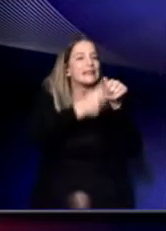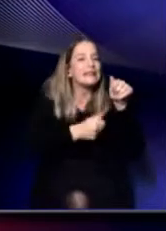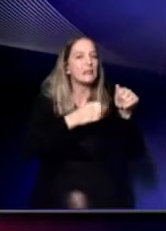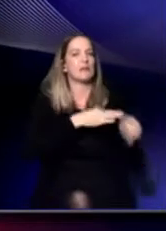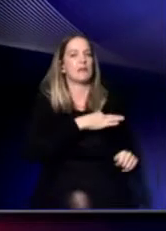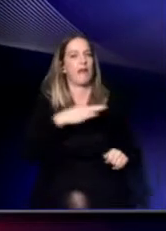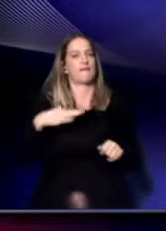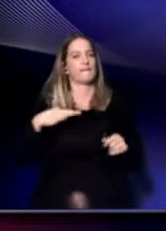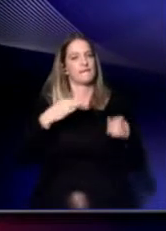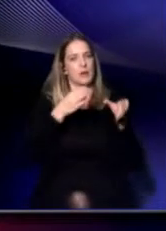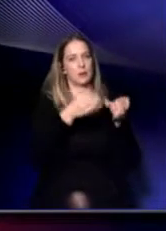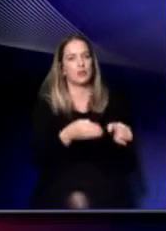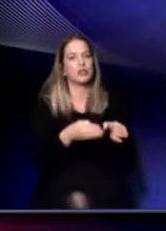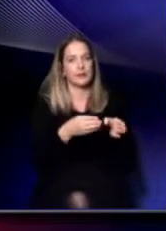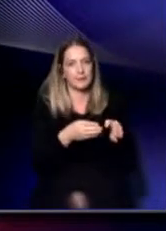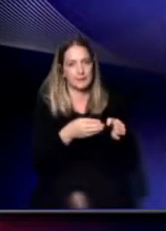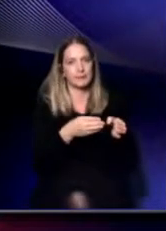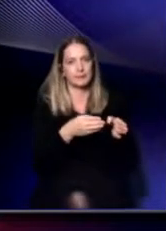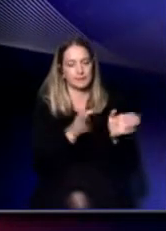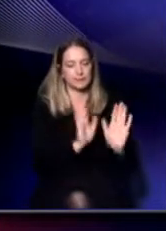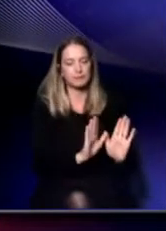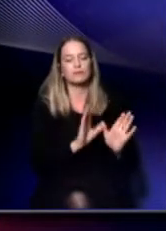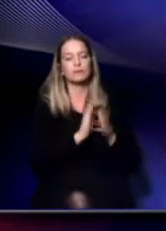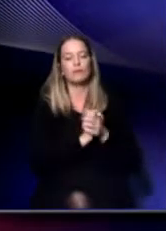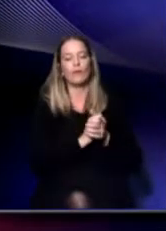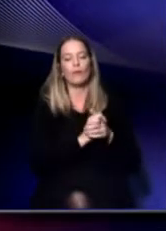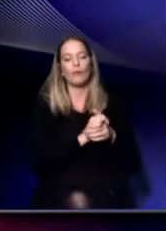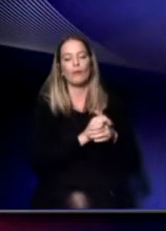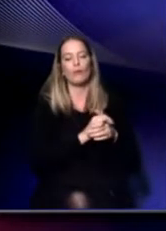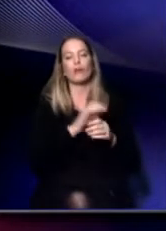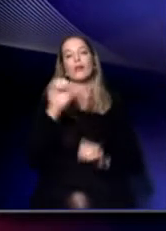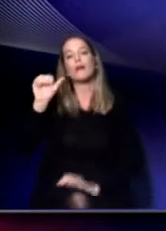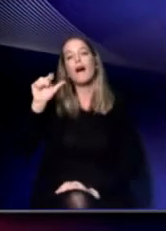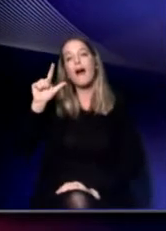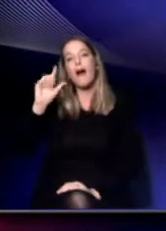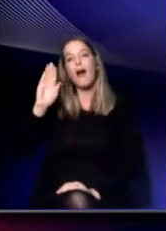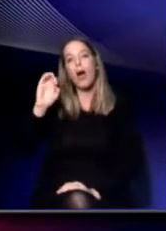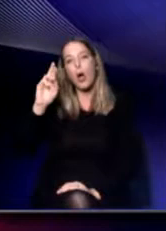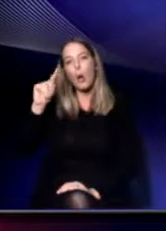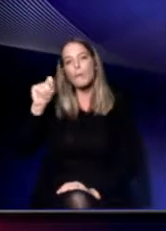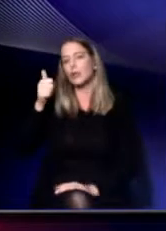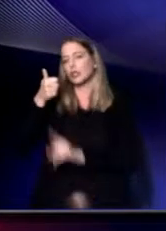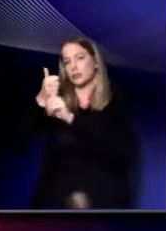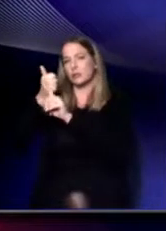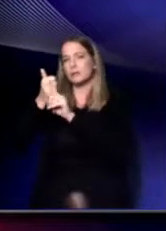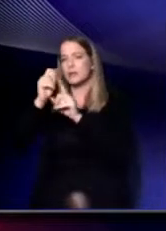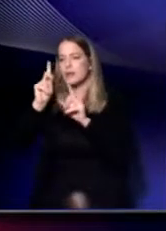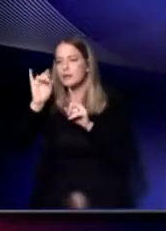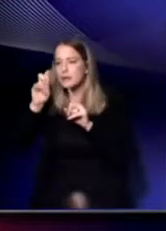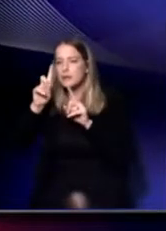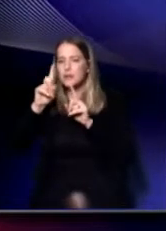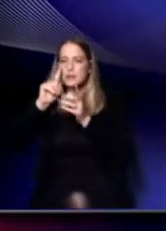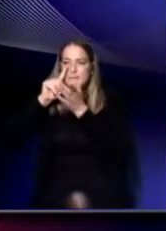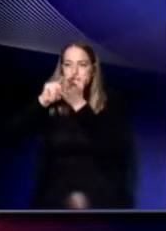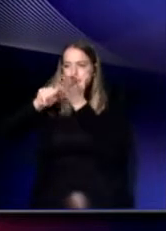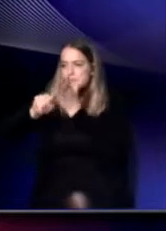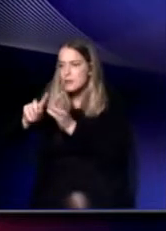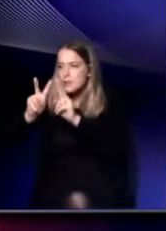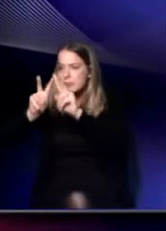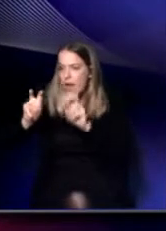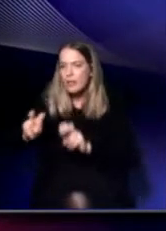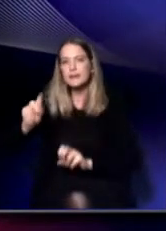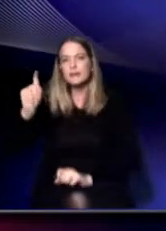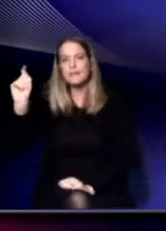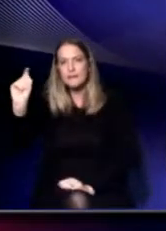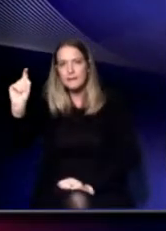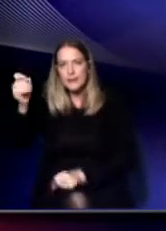staff individual. So, and then Albert did some analysis of the Phoenix campus and the